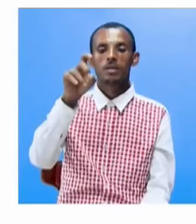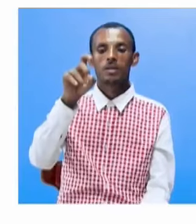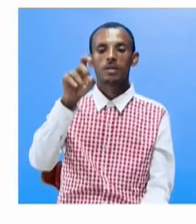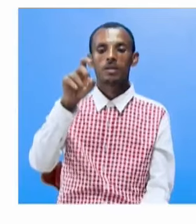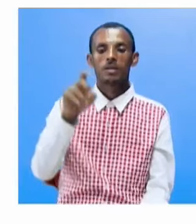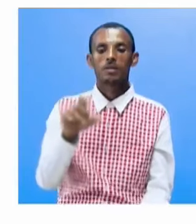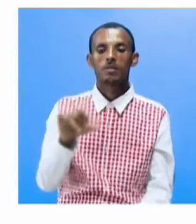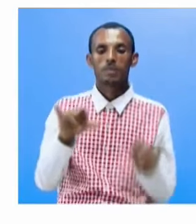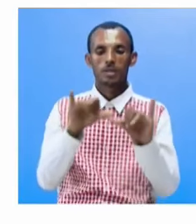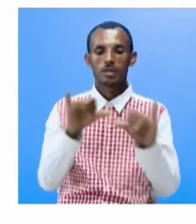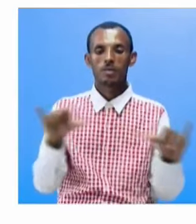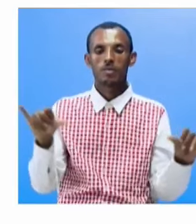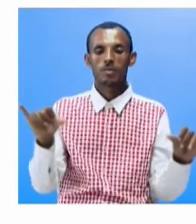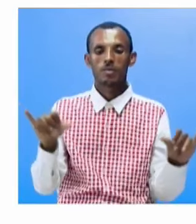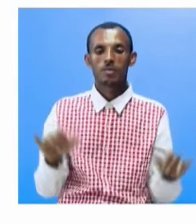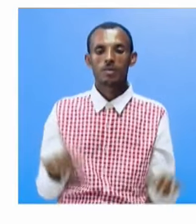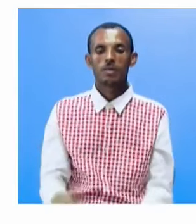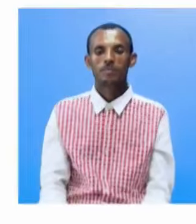measure of